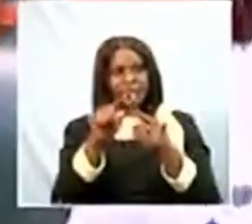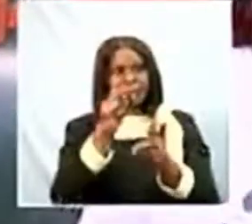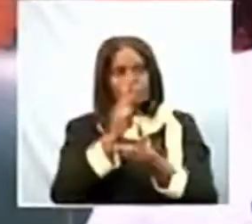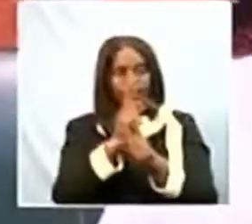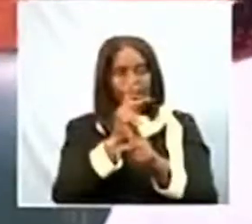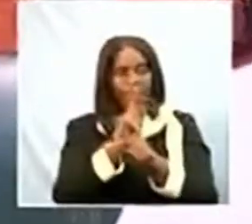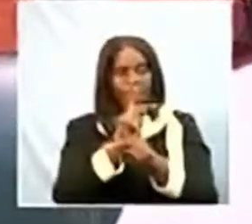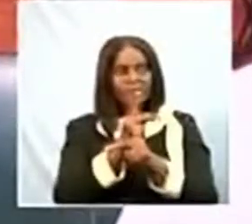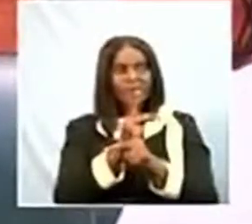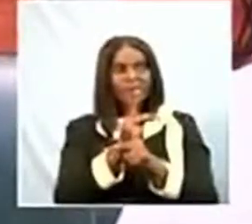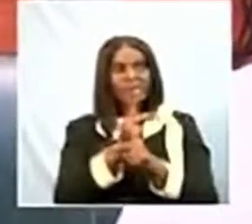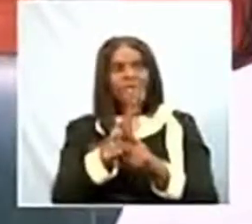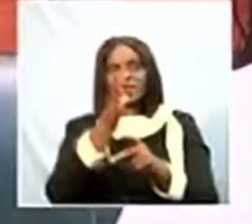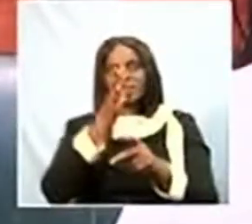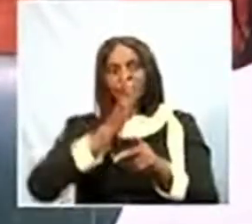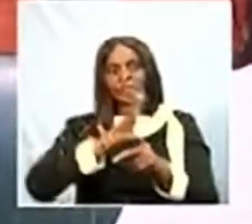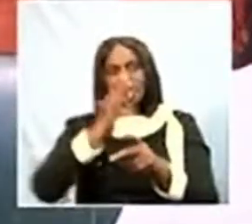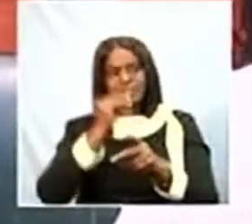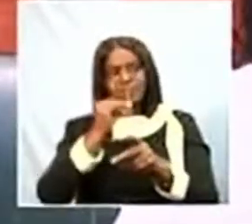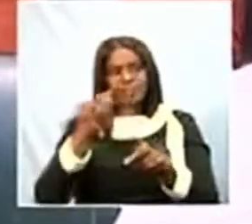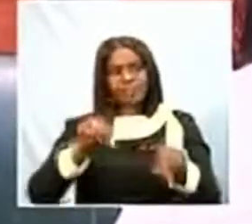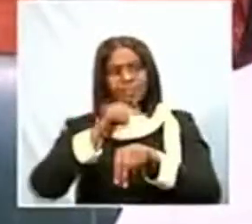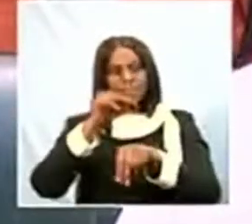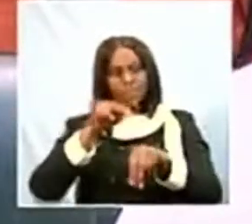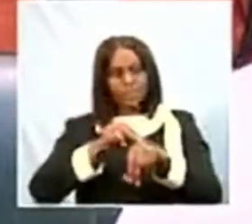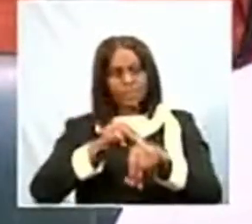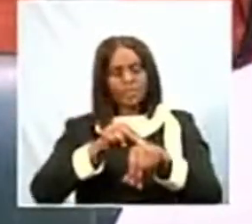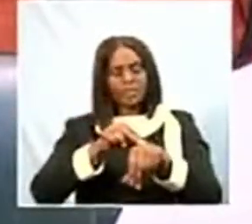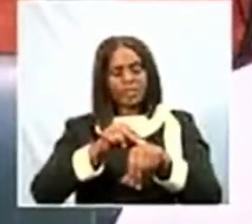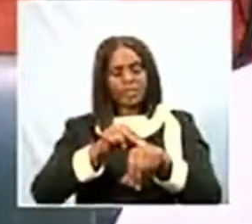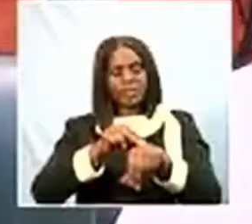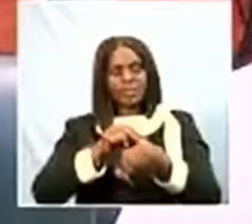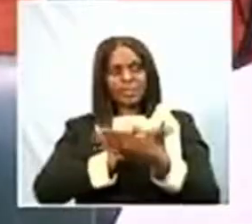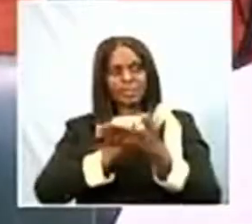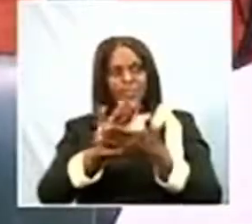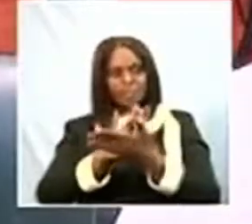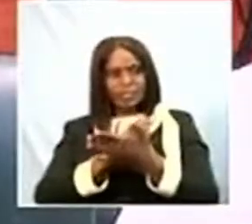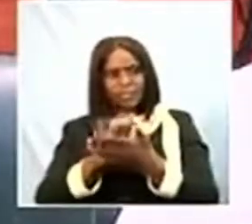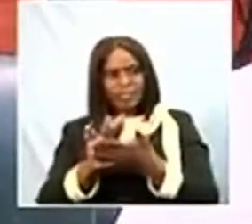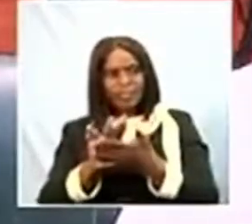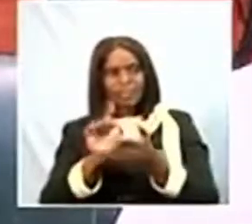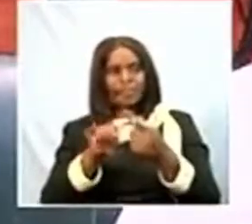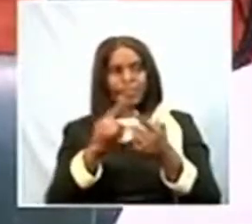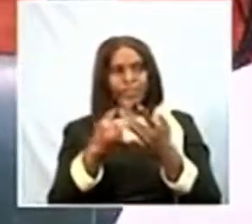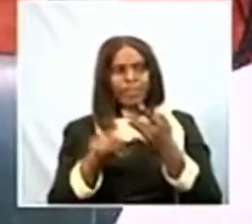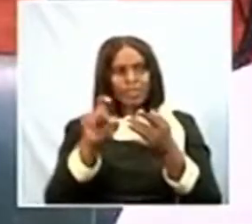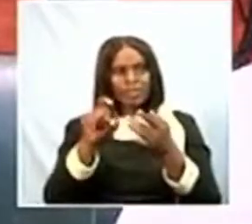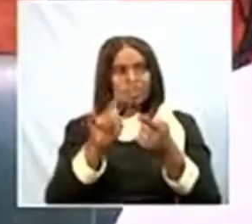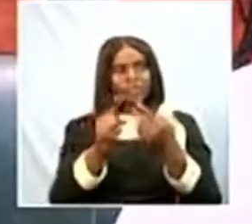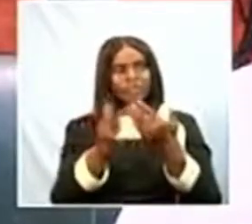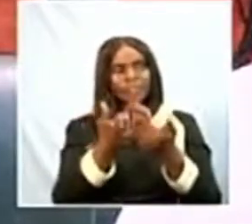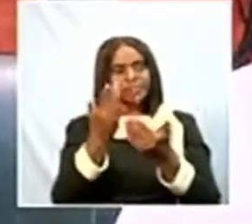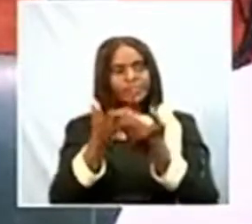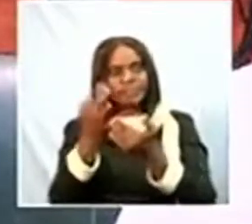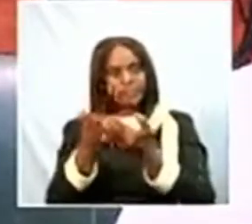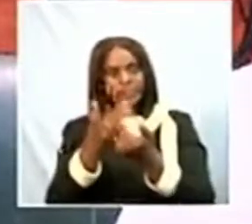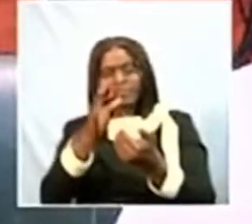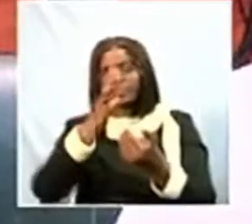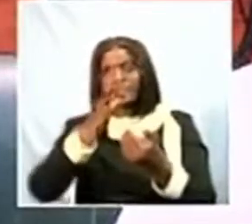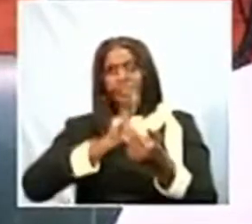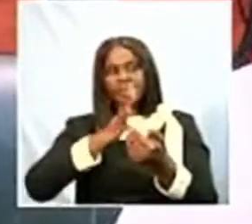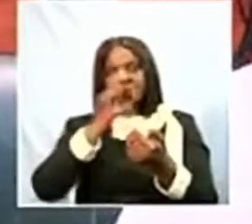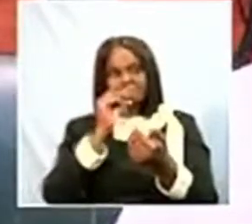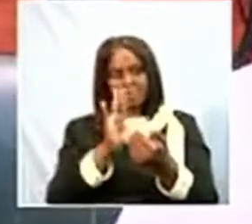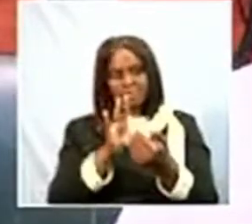more carbon. Madam Speaker, the natural world is very good at cleaning up our emissions, but we need to look after it. Madam